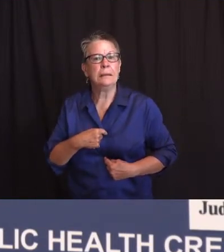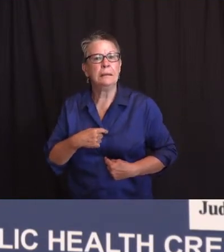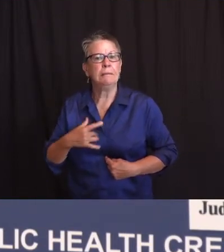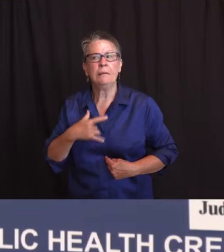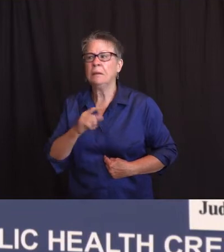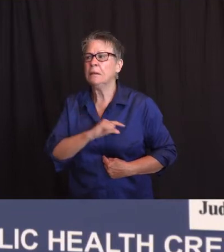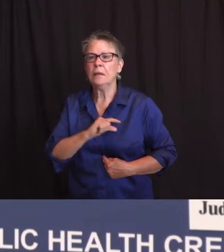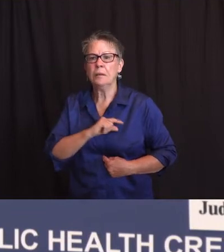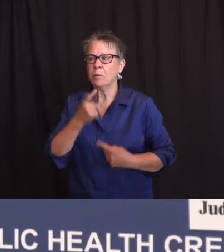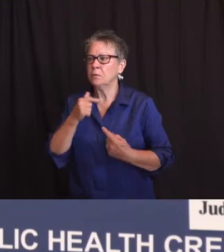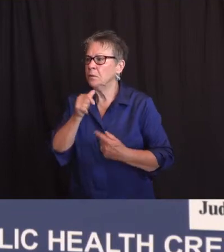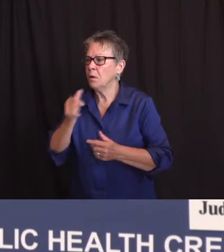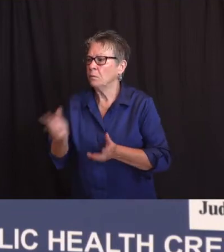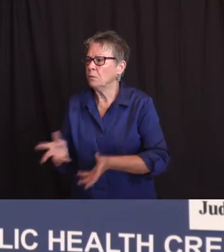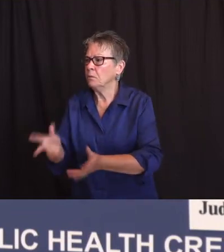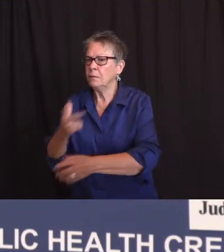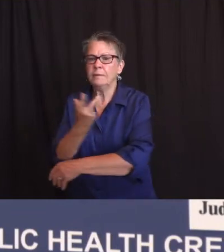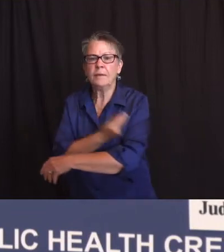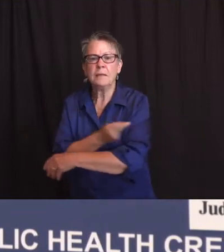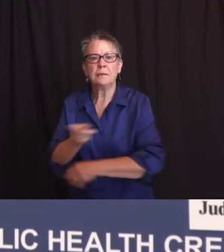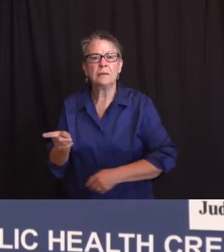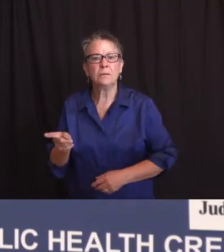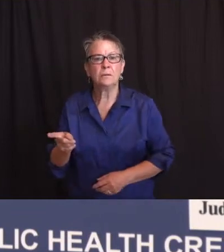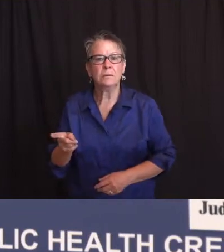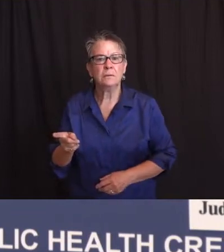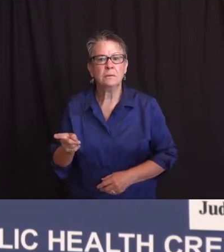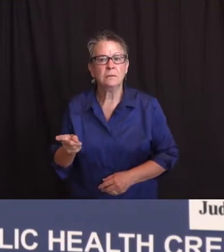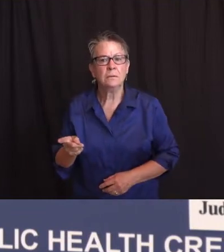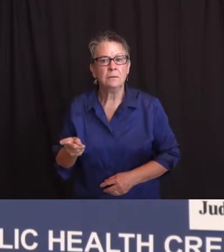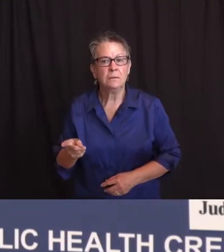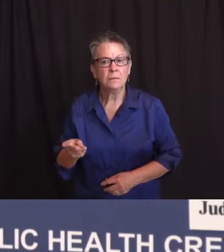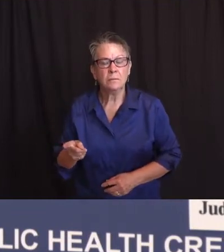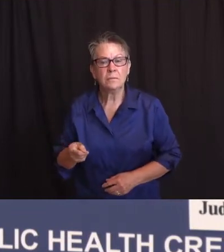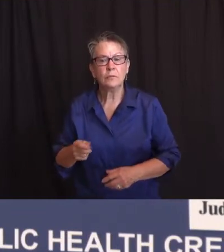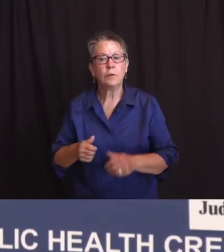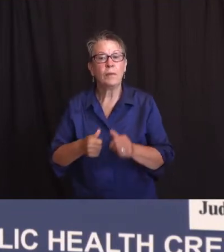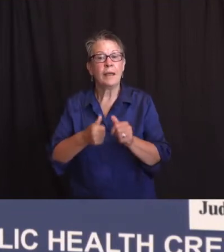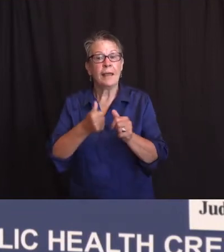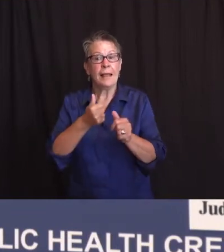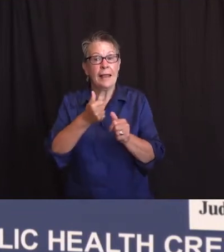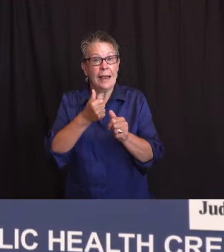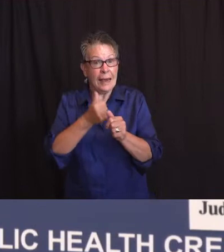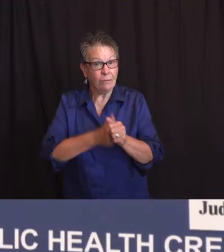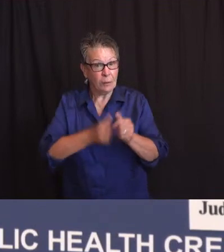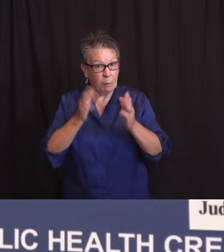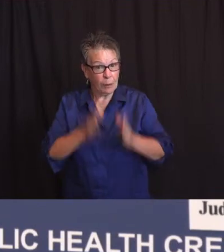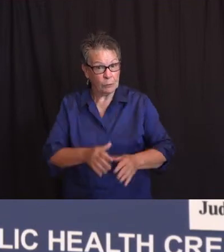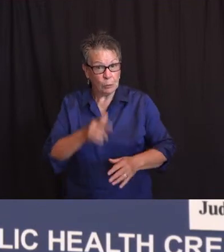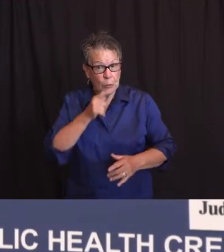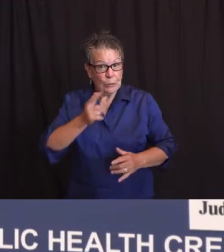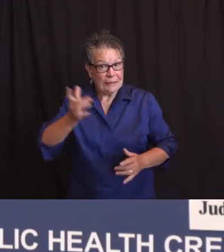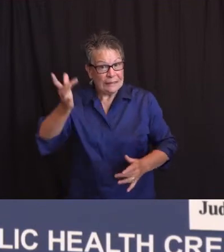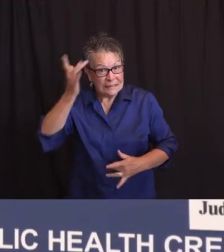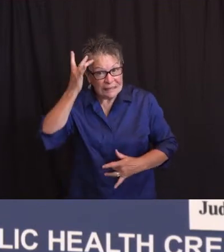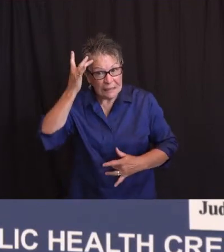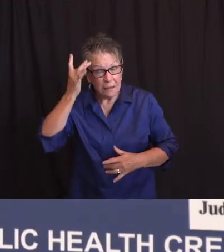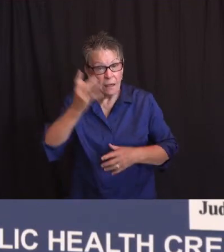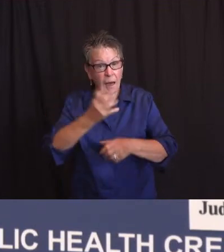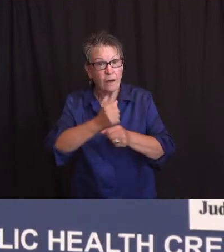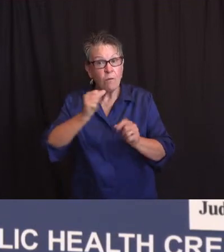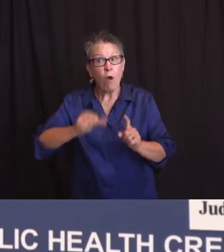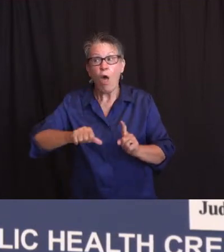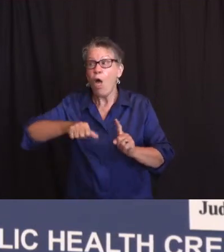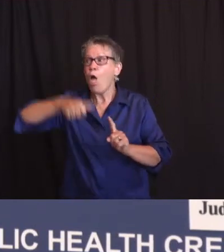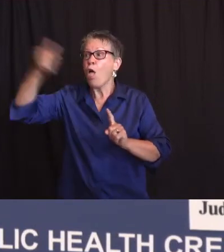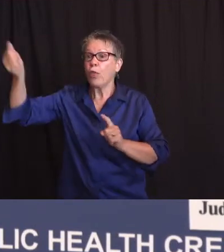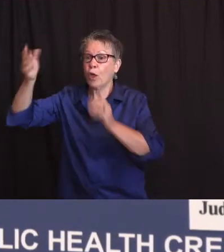person had no intention of infecting them, and they themselves may not have been very ill to have passed it along, or they probably wouldn't have gone to see them in the first place, but that's what